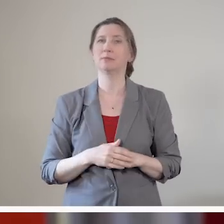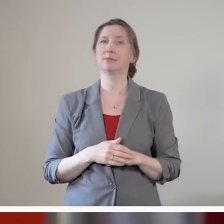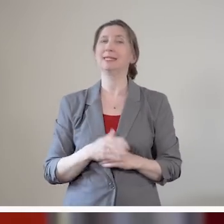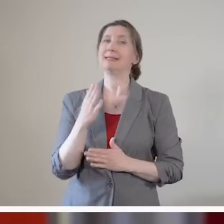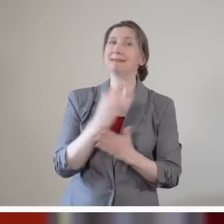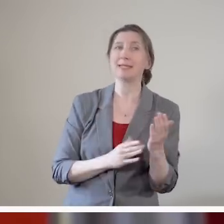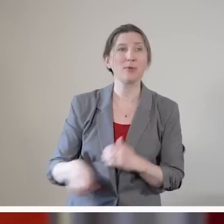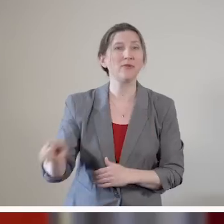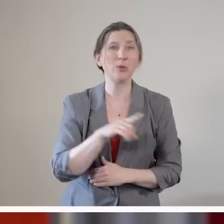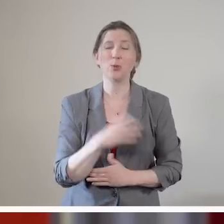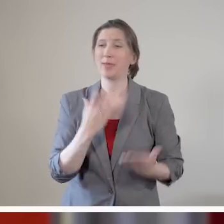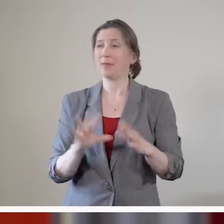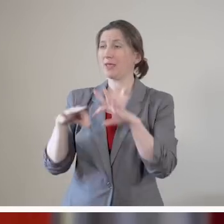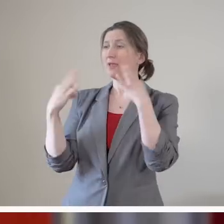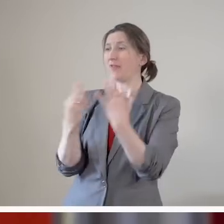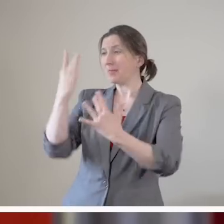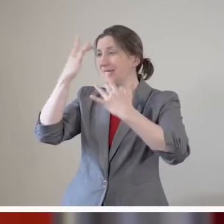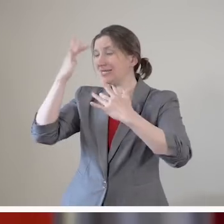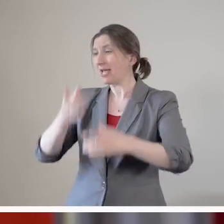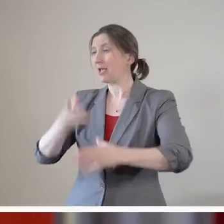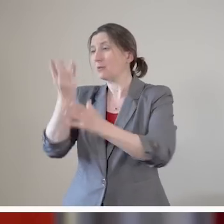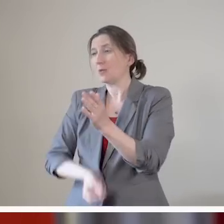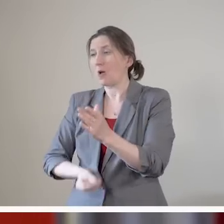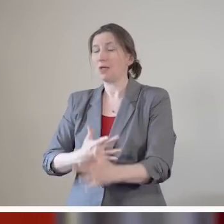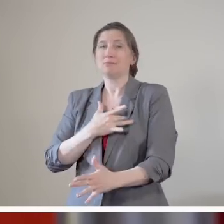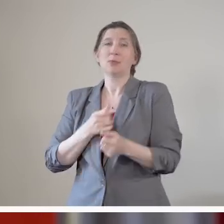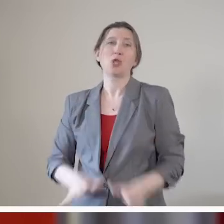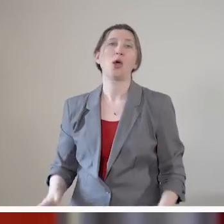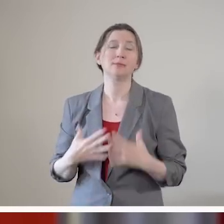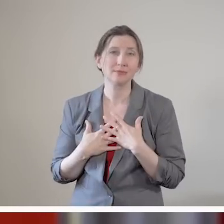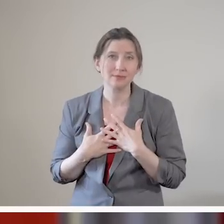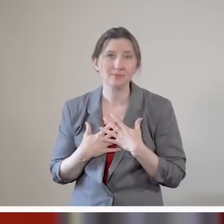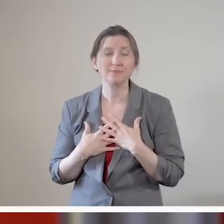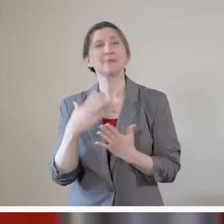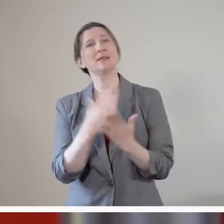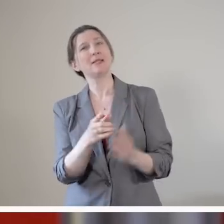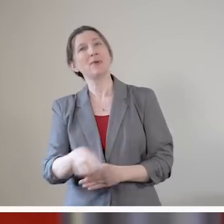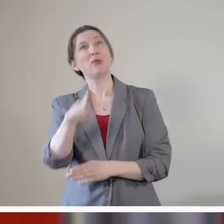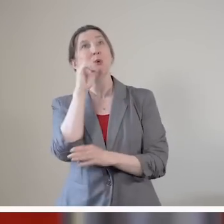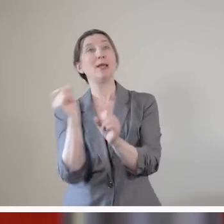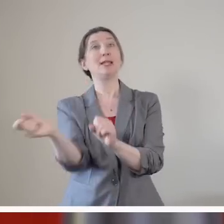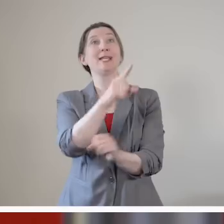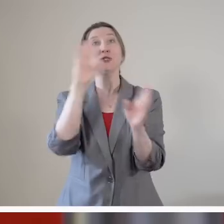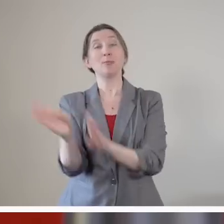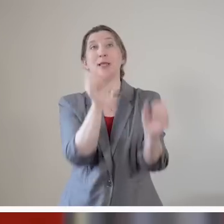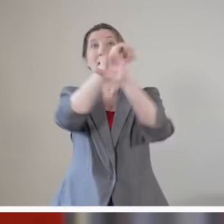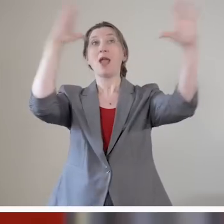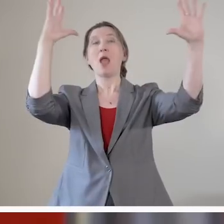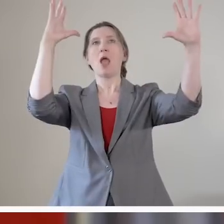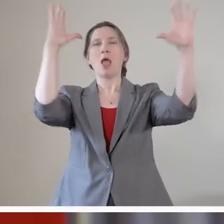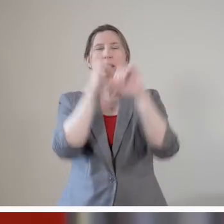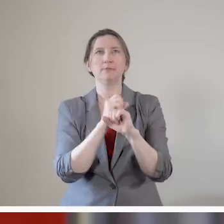of you will face personal pain from unexpected family loss. And some of you will end up doing very different things next year than you